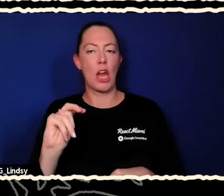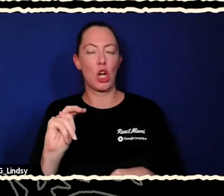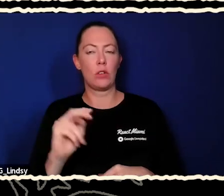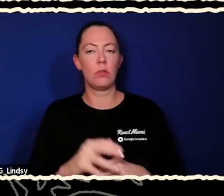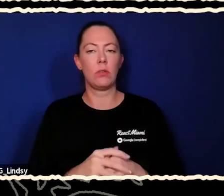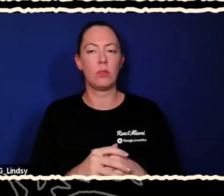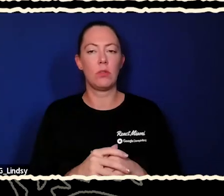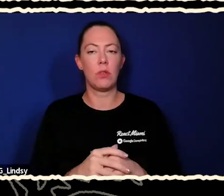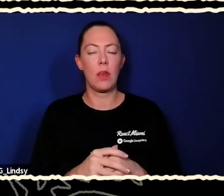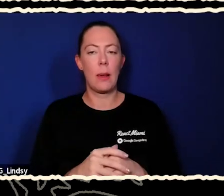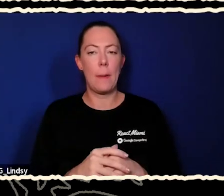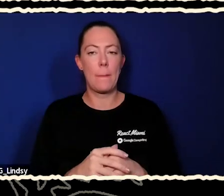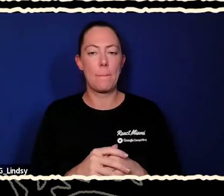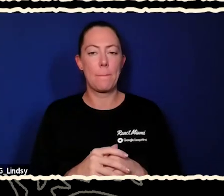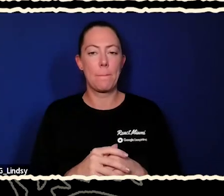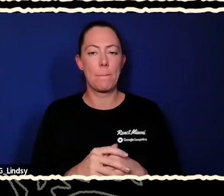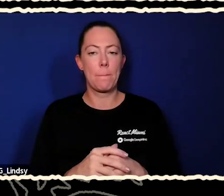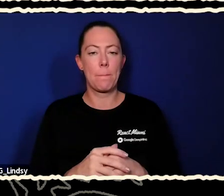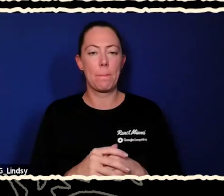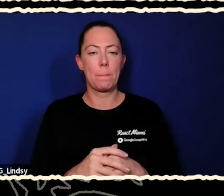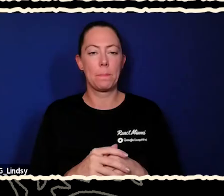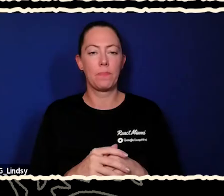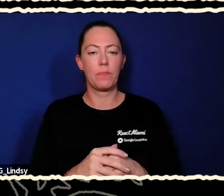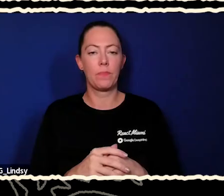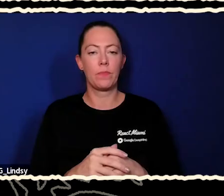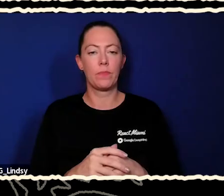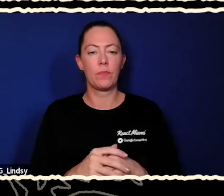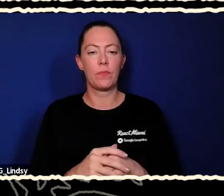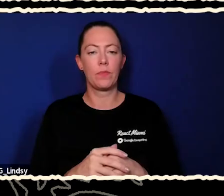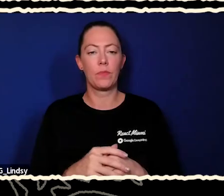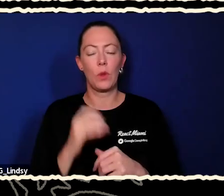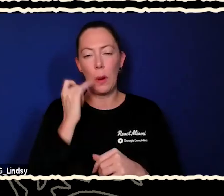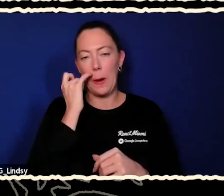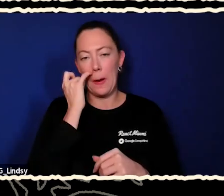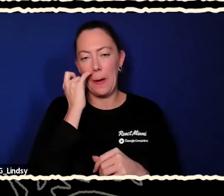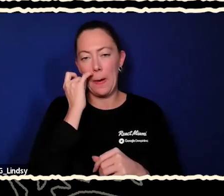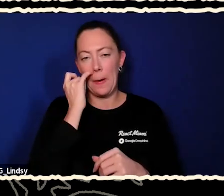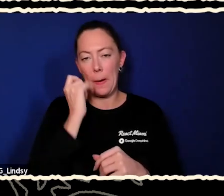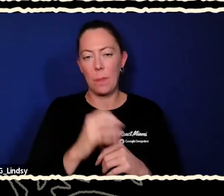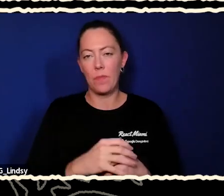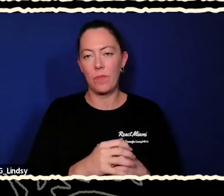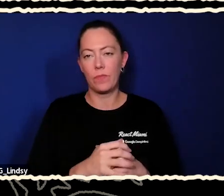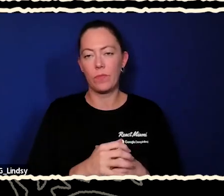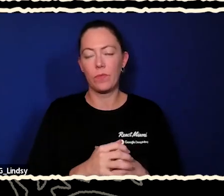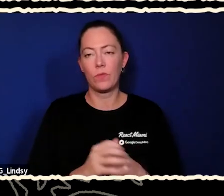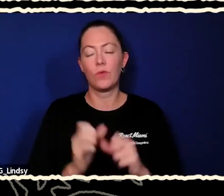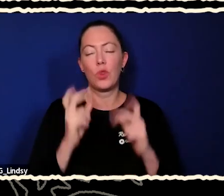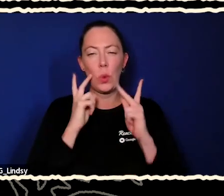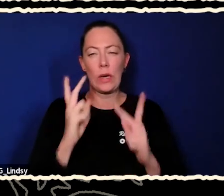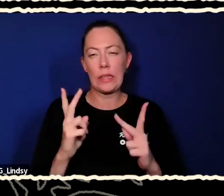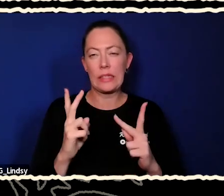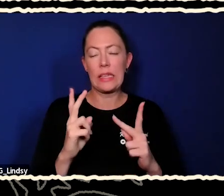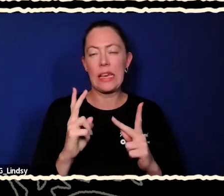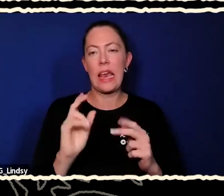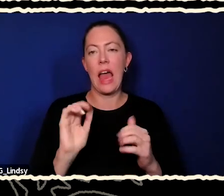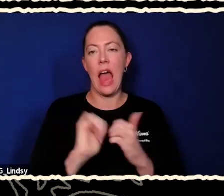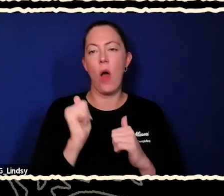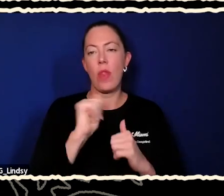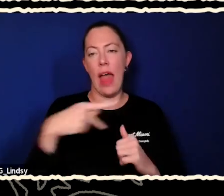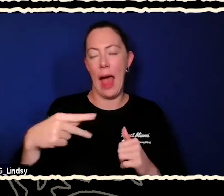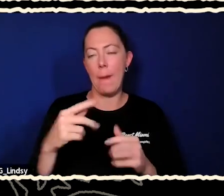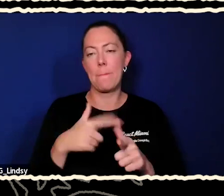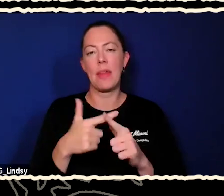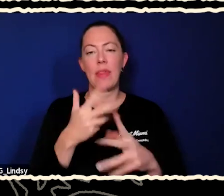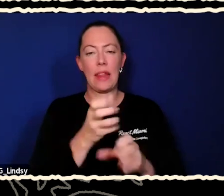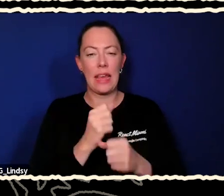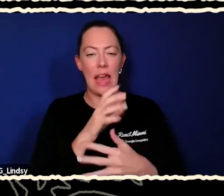the route when using application get options. So yeah, highly